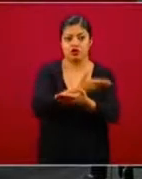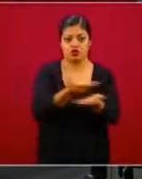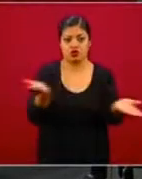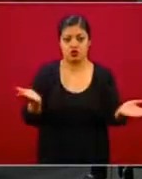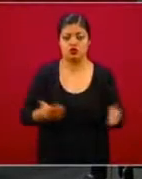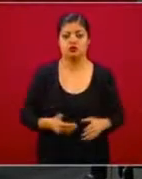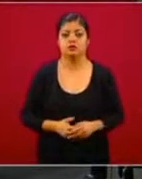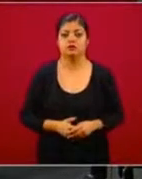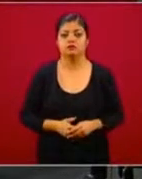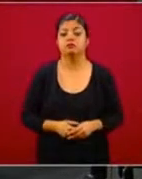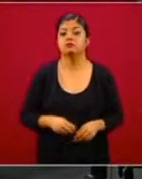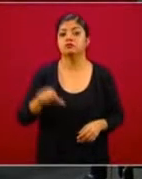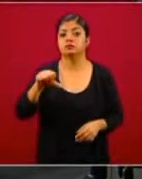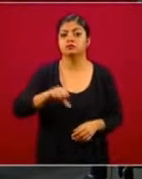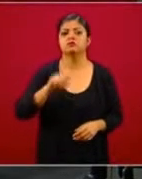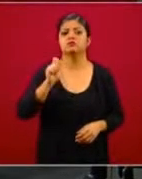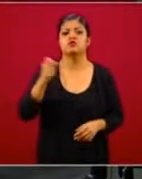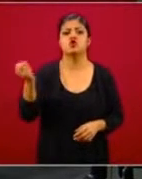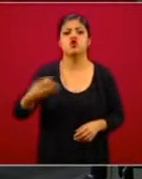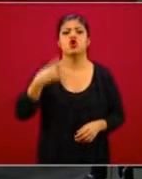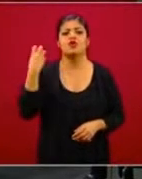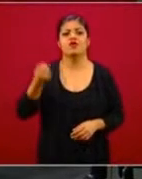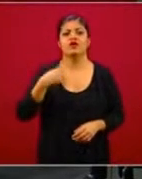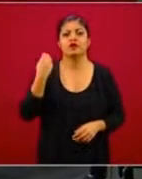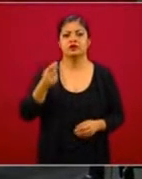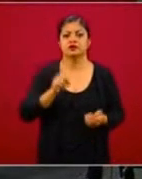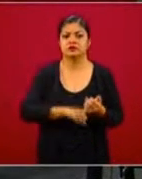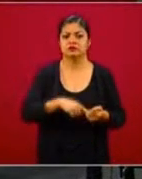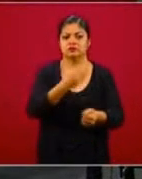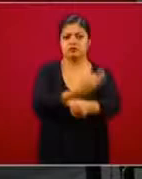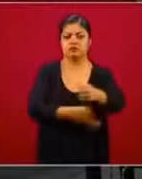much, Mr. Secretary, and good evening to everybody.